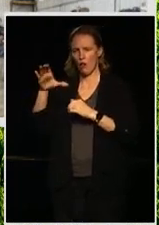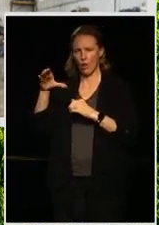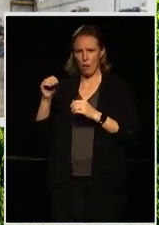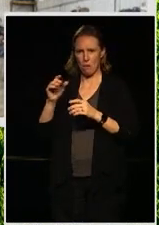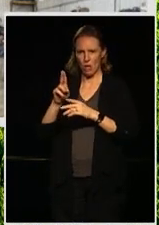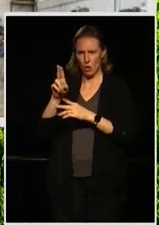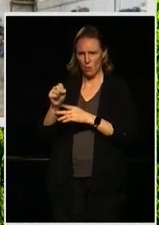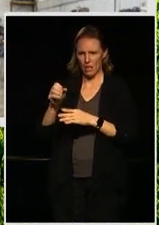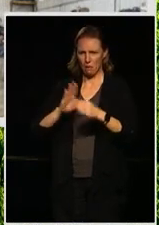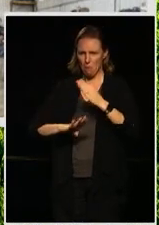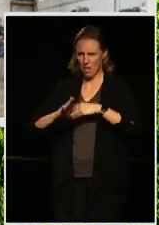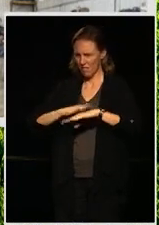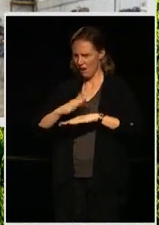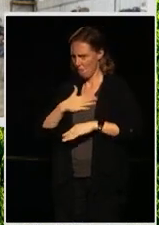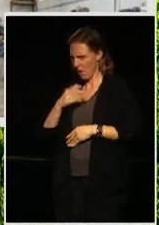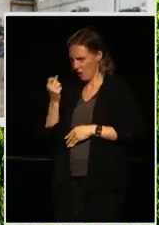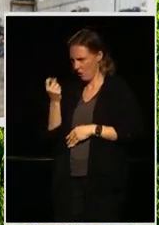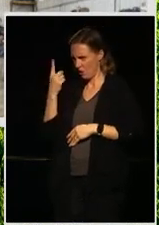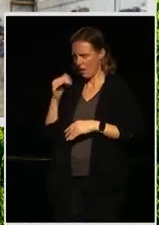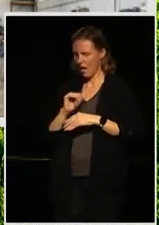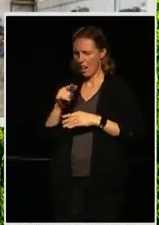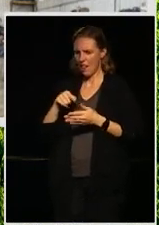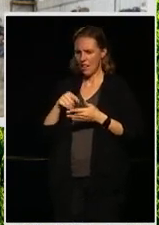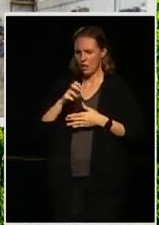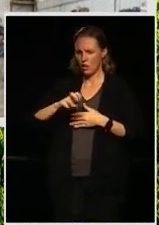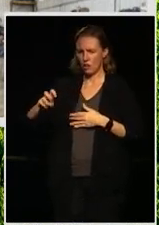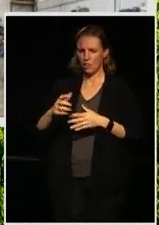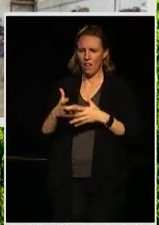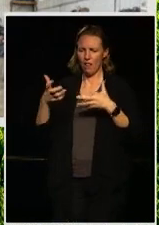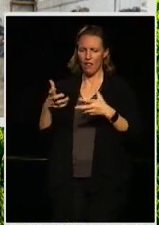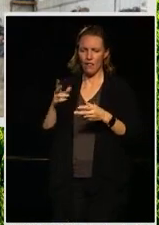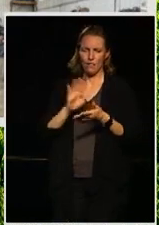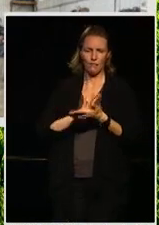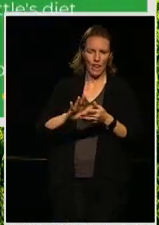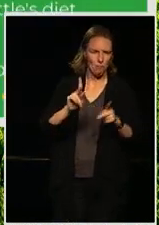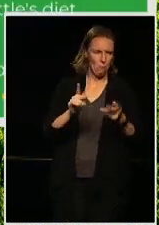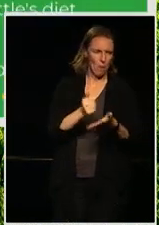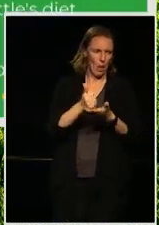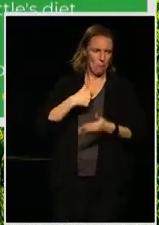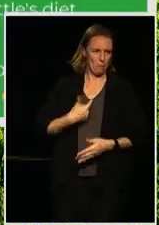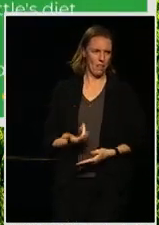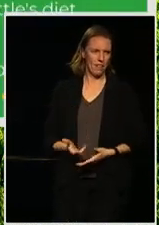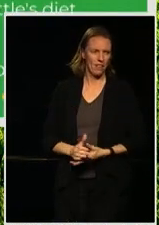least, based on my understanding. And in this journey, there's a lot of nice people help me.